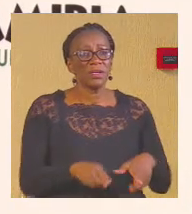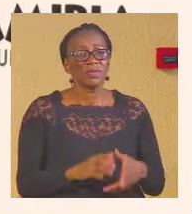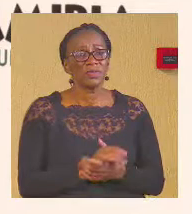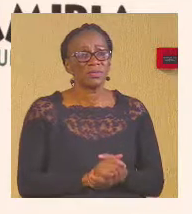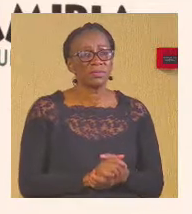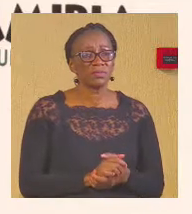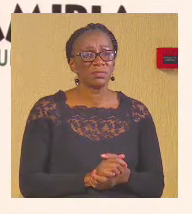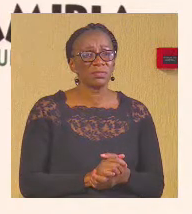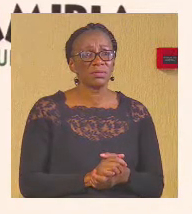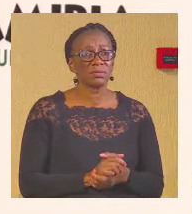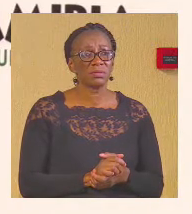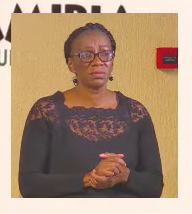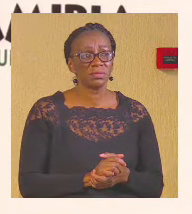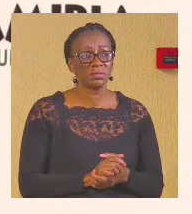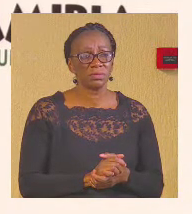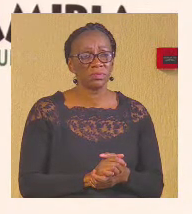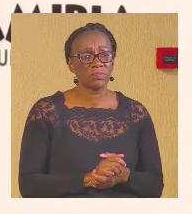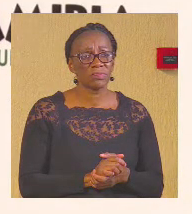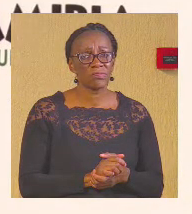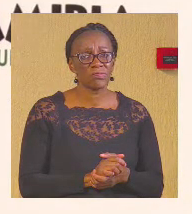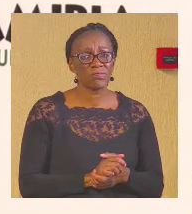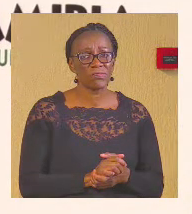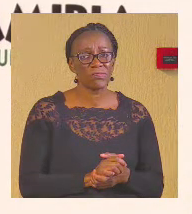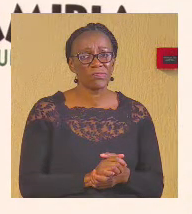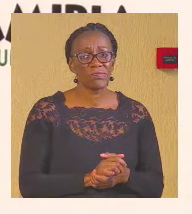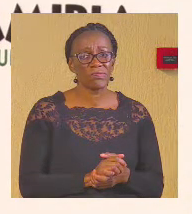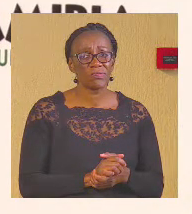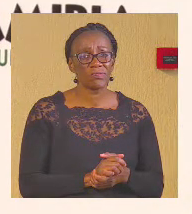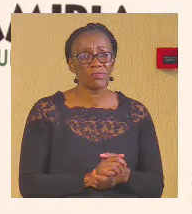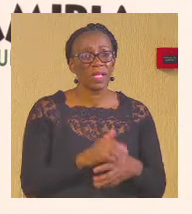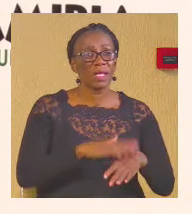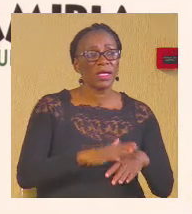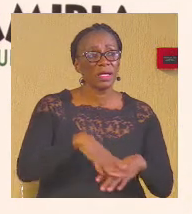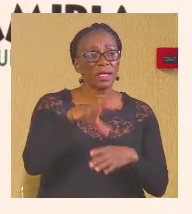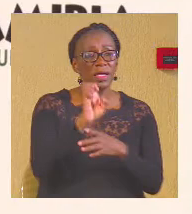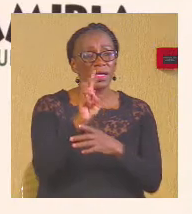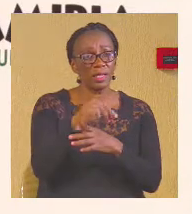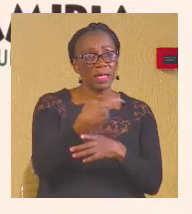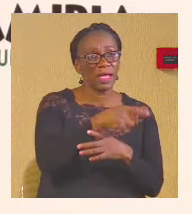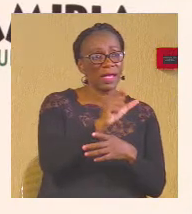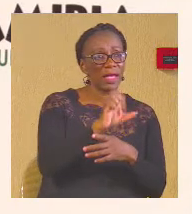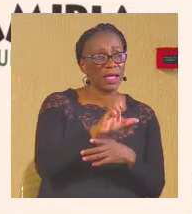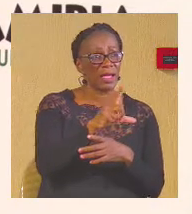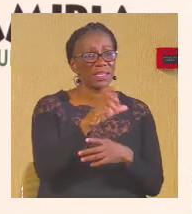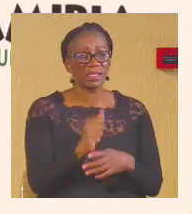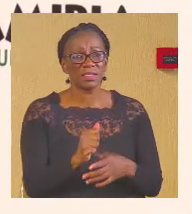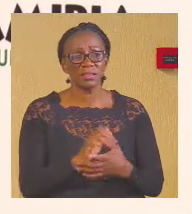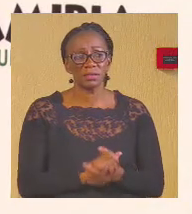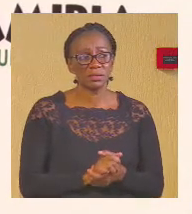Katimamrilo, at Ngela, we are building one at Rundu, and so